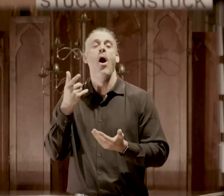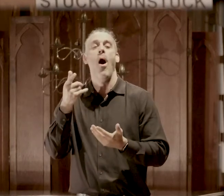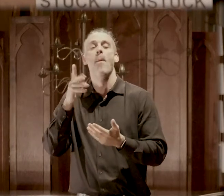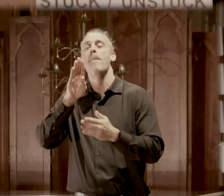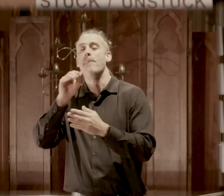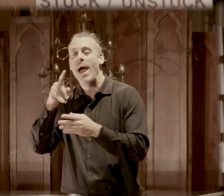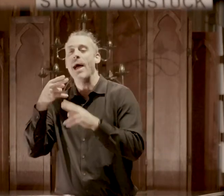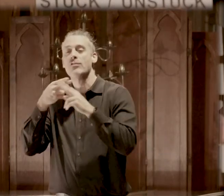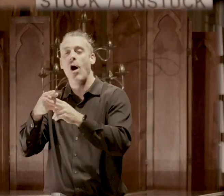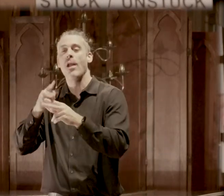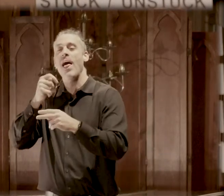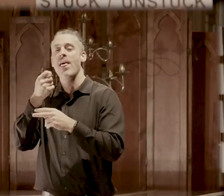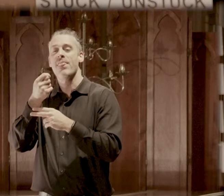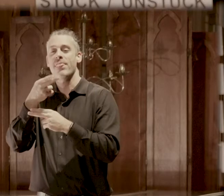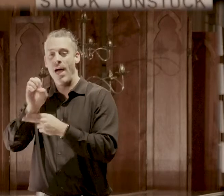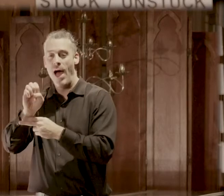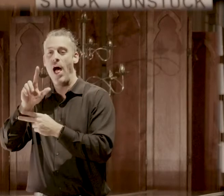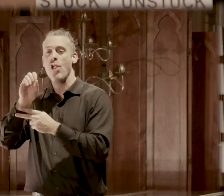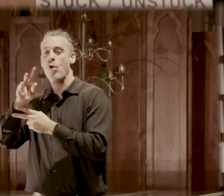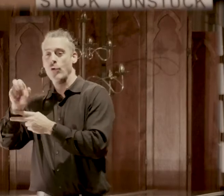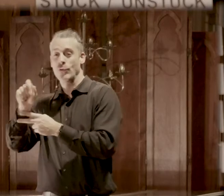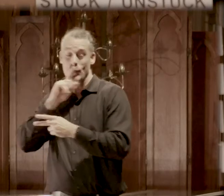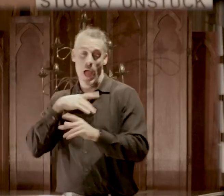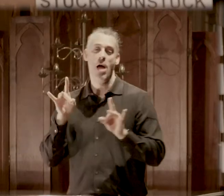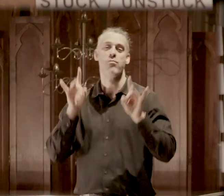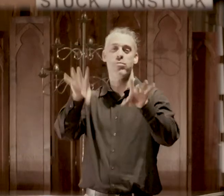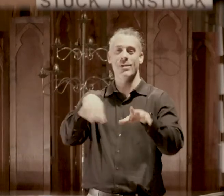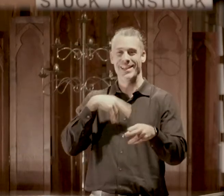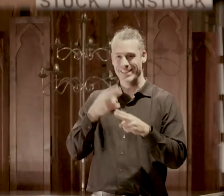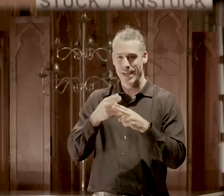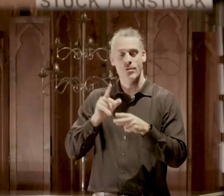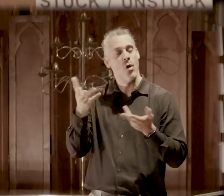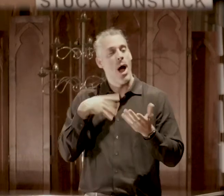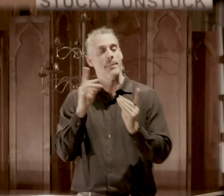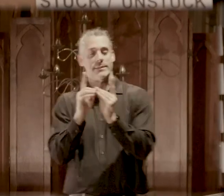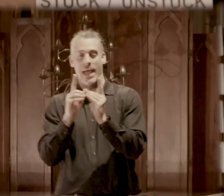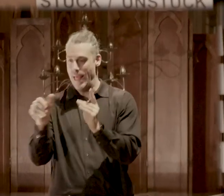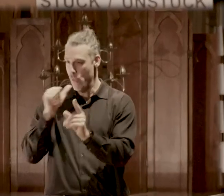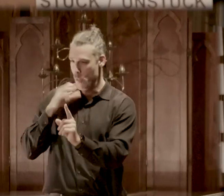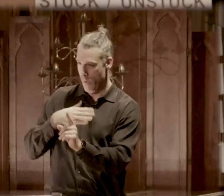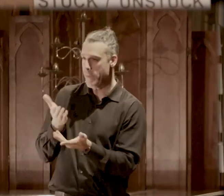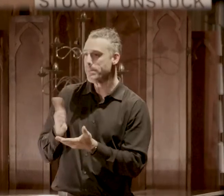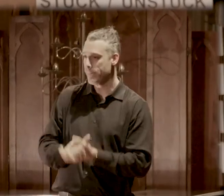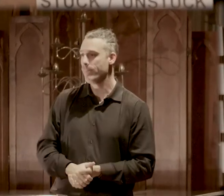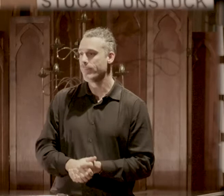a band. Anyway, I'm just dropping names. Okay. So I'm on a date with this